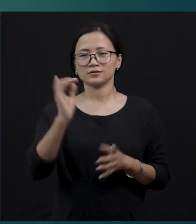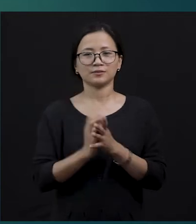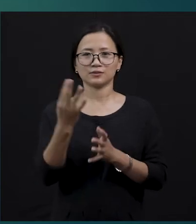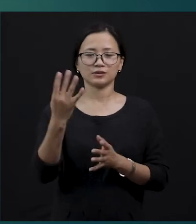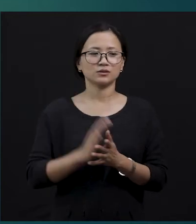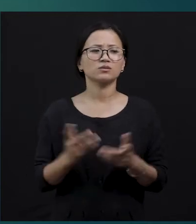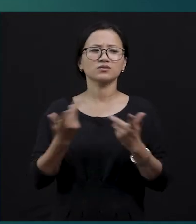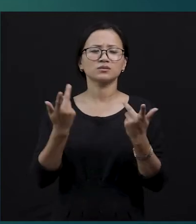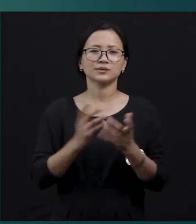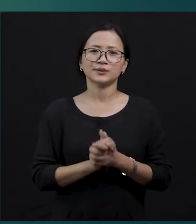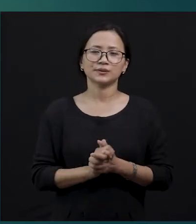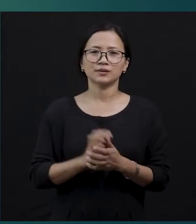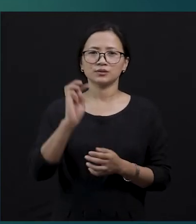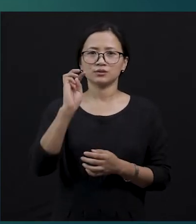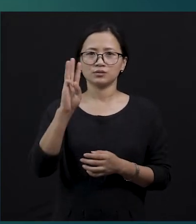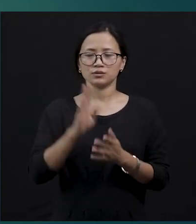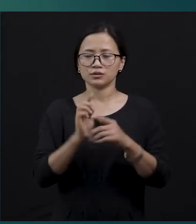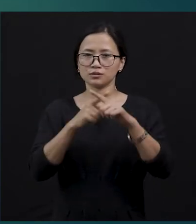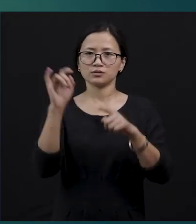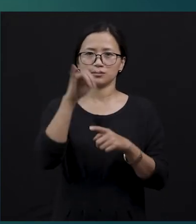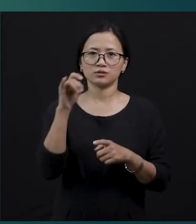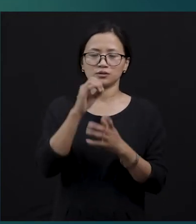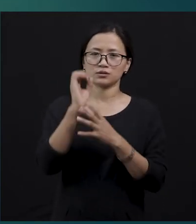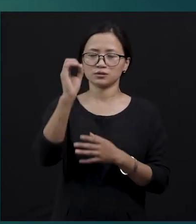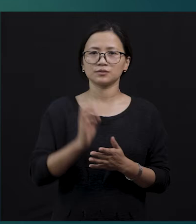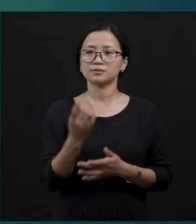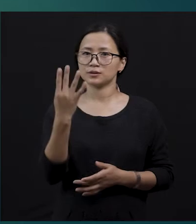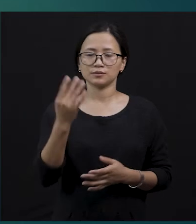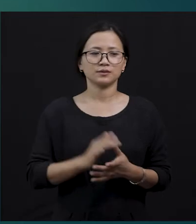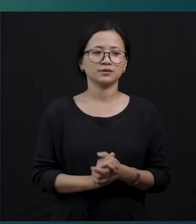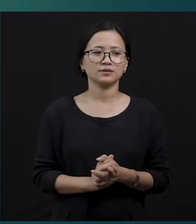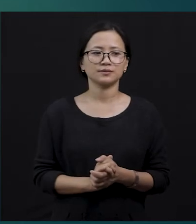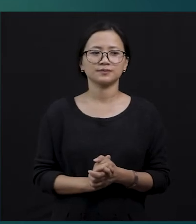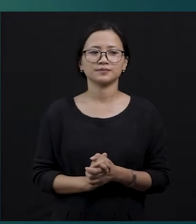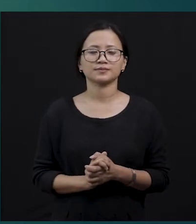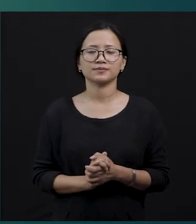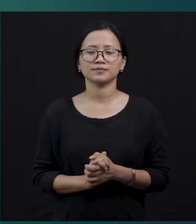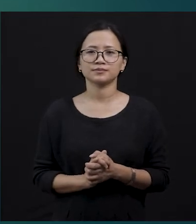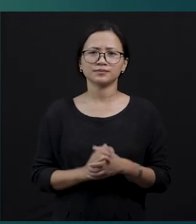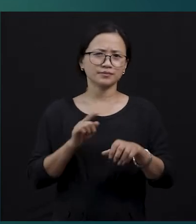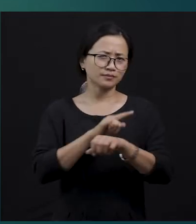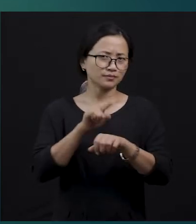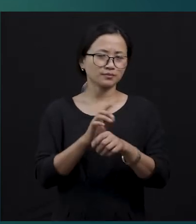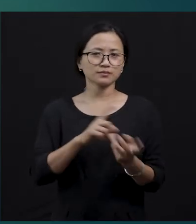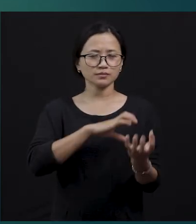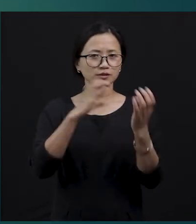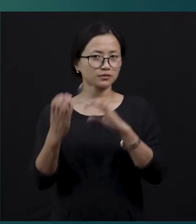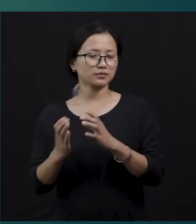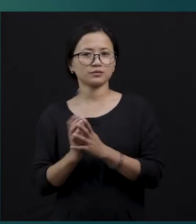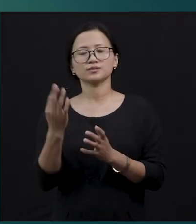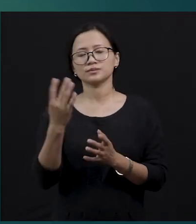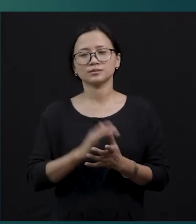again this, children? See, 3 into, you need to multiply with 60 here. Since it is hours here, so you are converting it